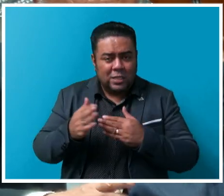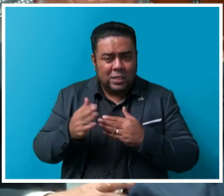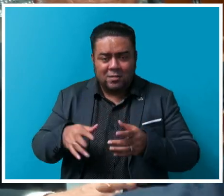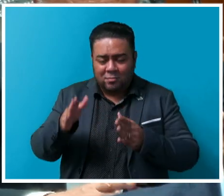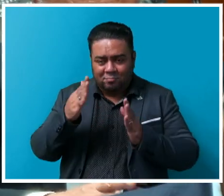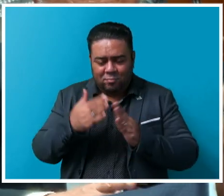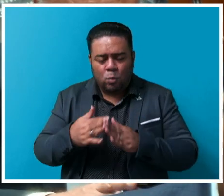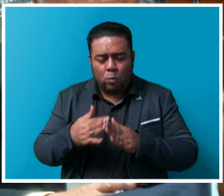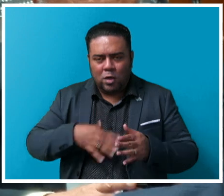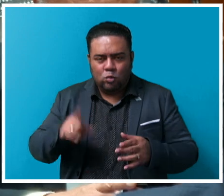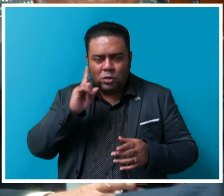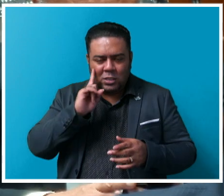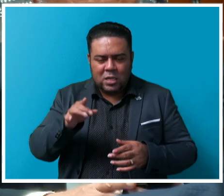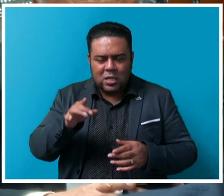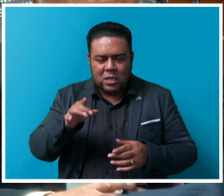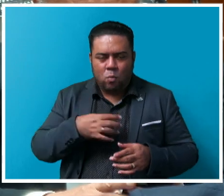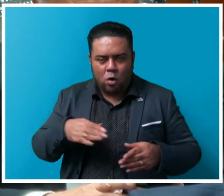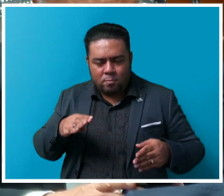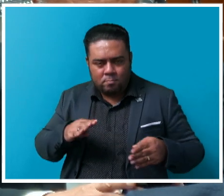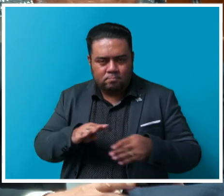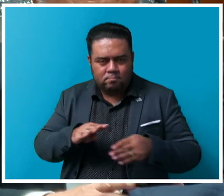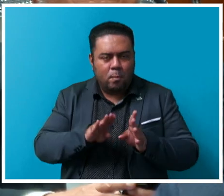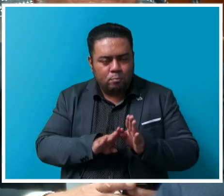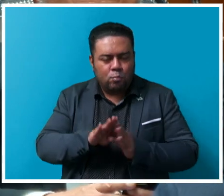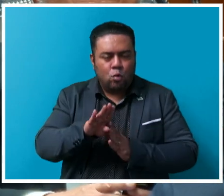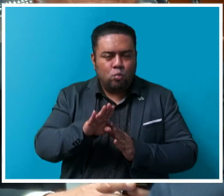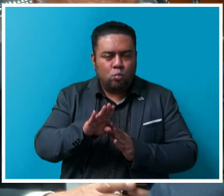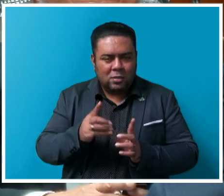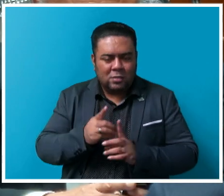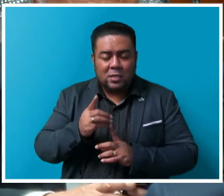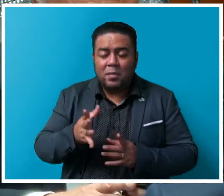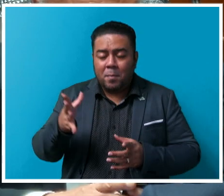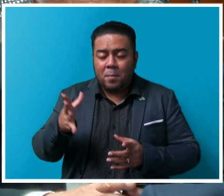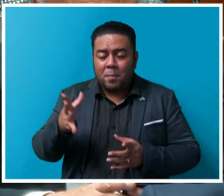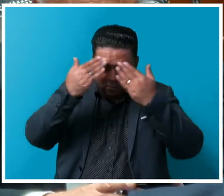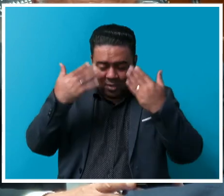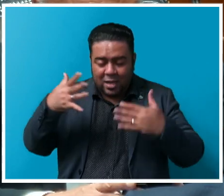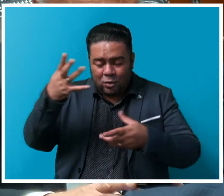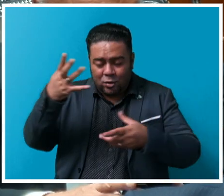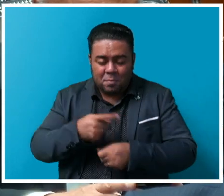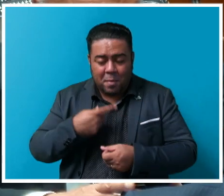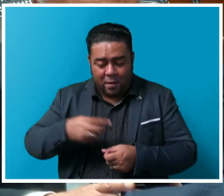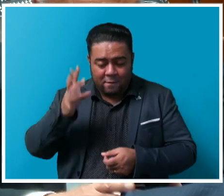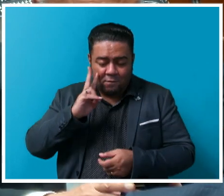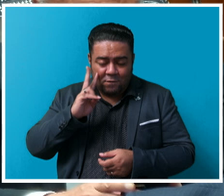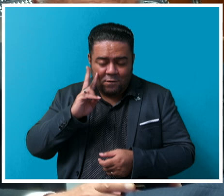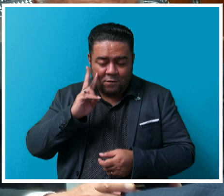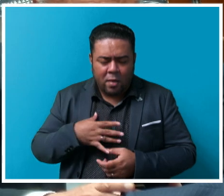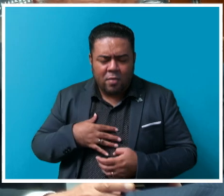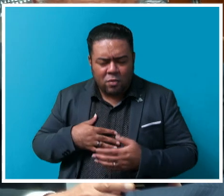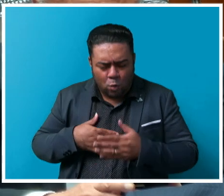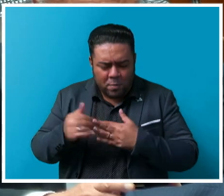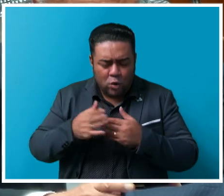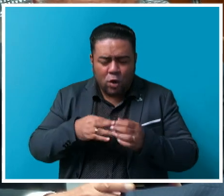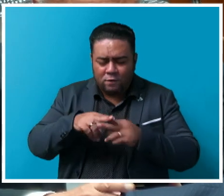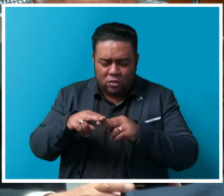expect to see more progress over this year. Honorable Speaker, in conclusion, in my view, the rebuilding of Fiji